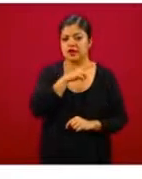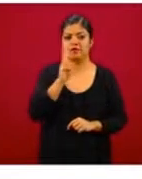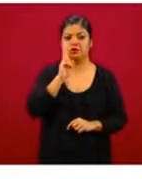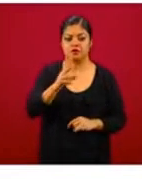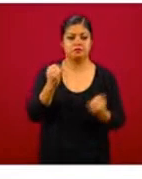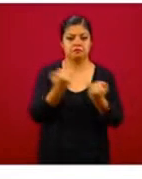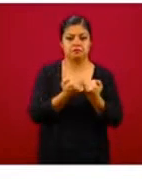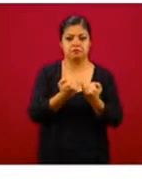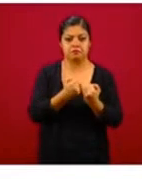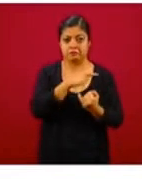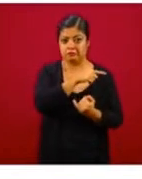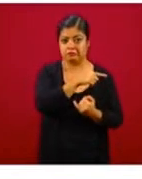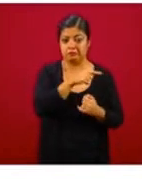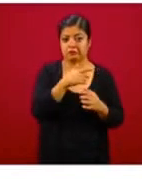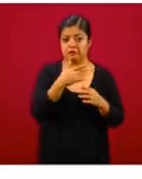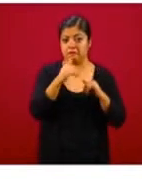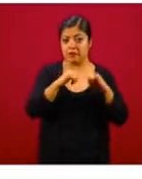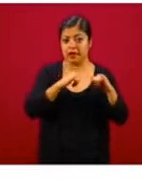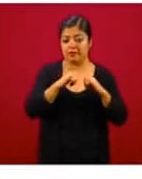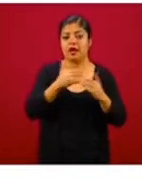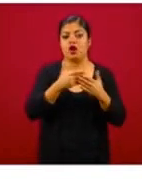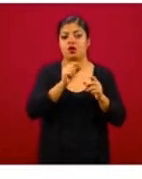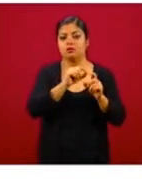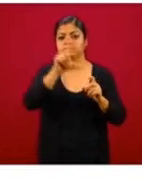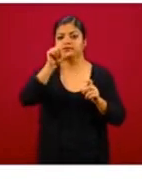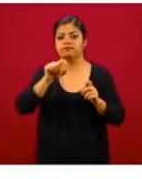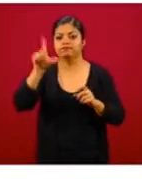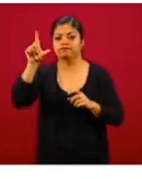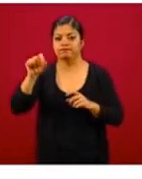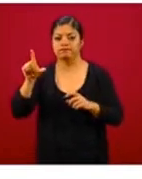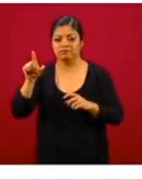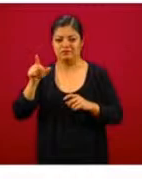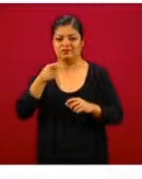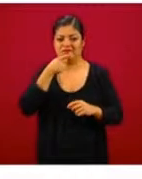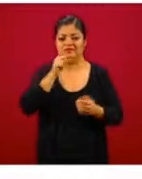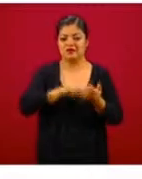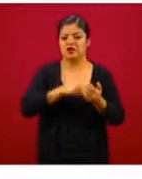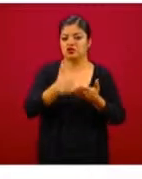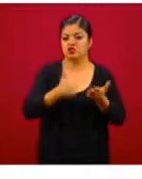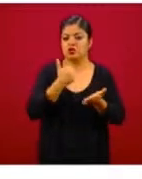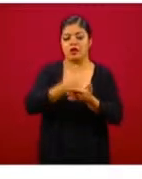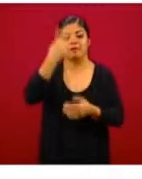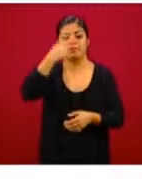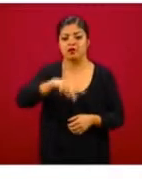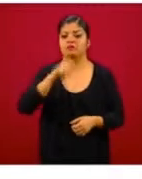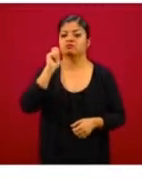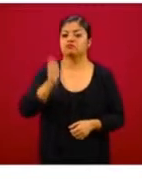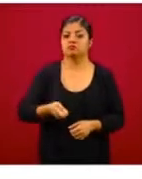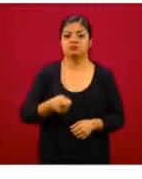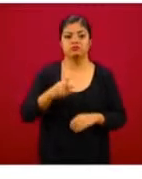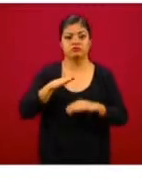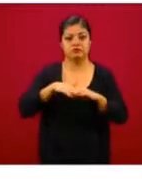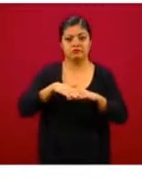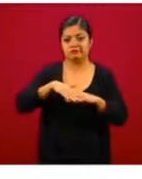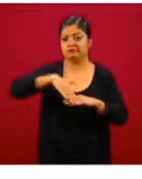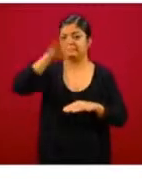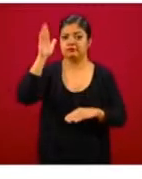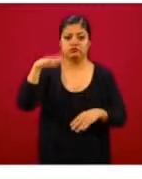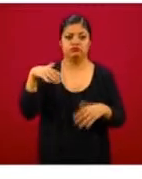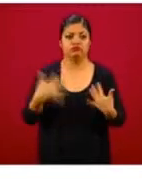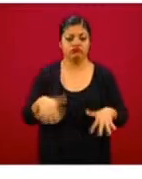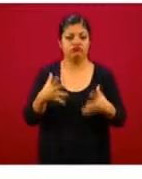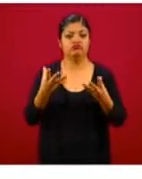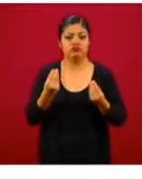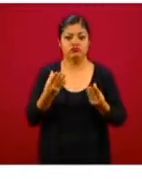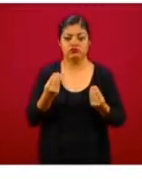showing this burden of disease. The next slide also shows this distribution with cumulative numbers for each